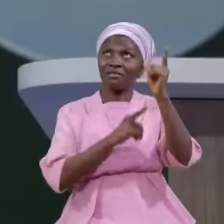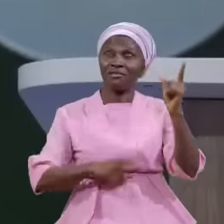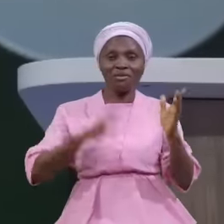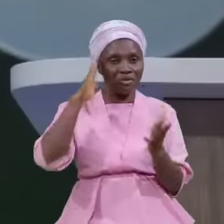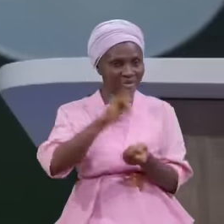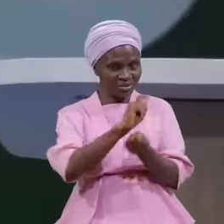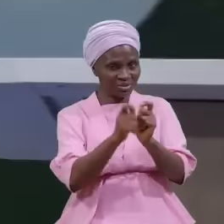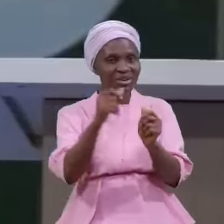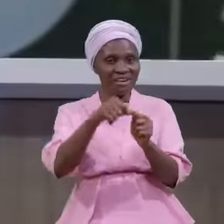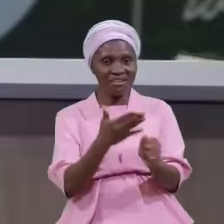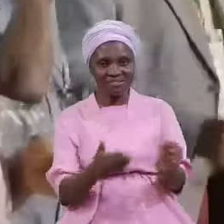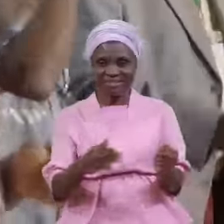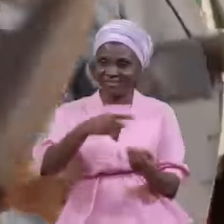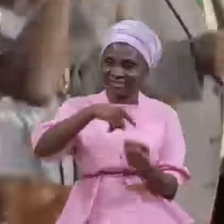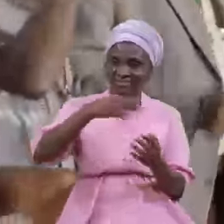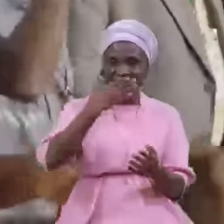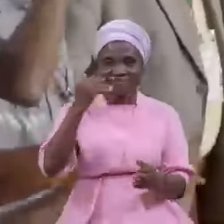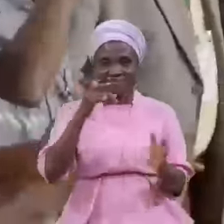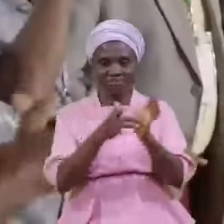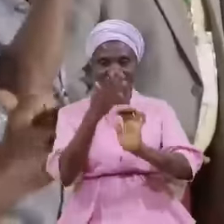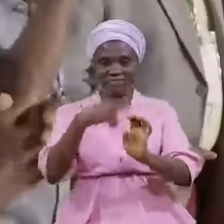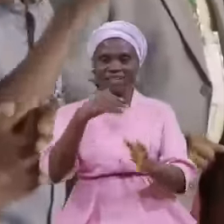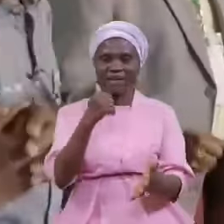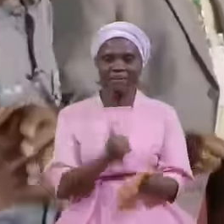around in Jesus' name.